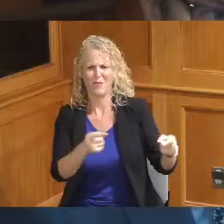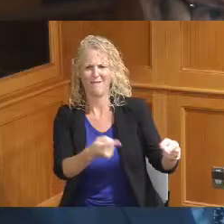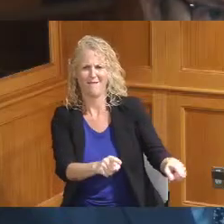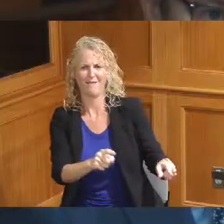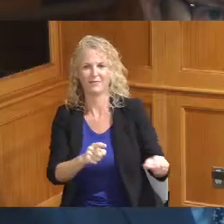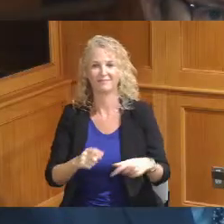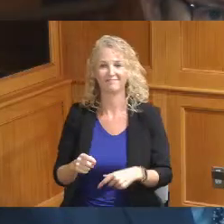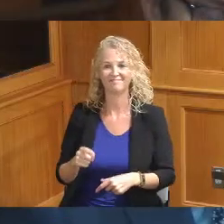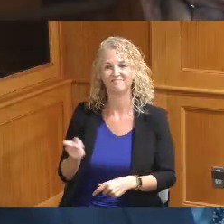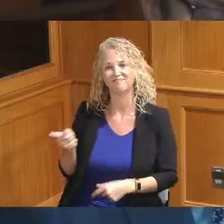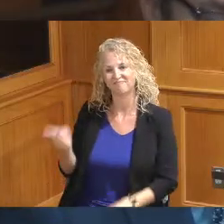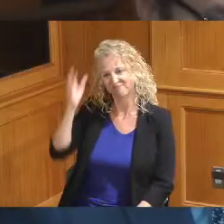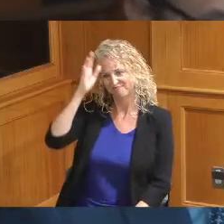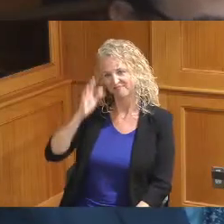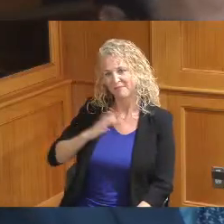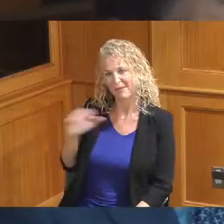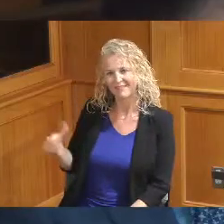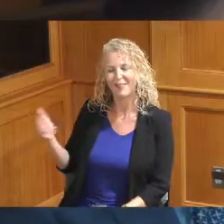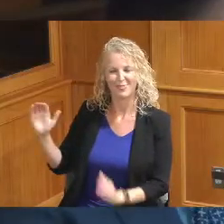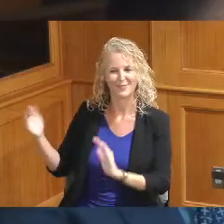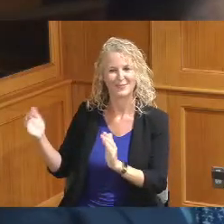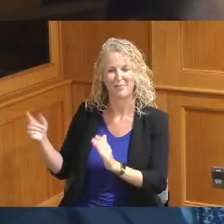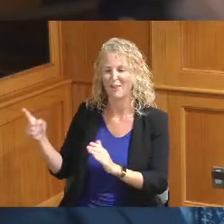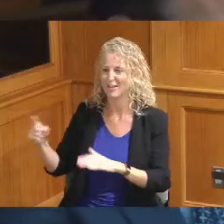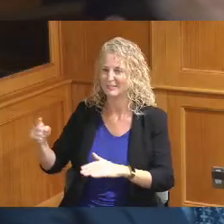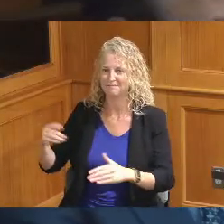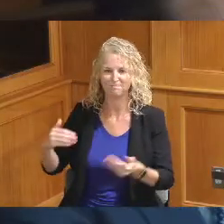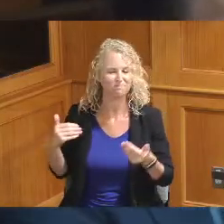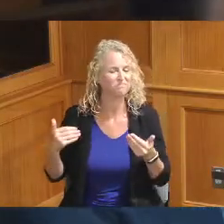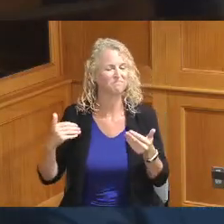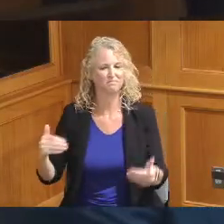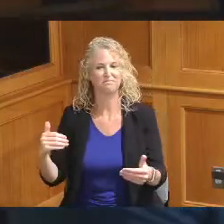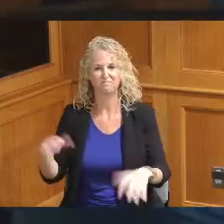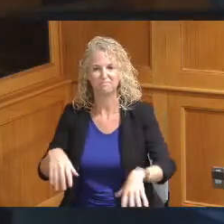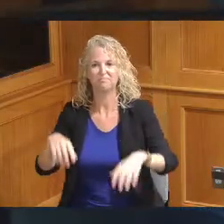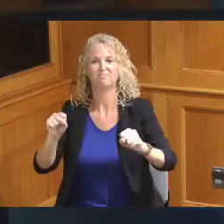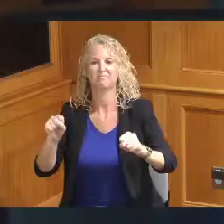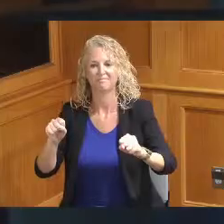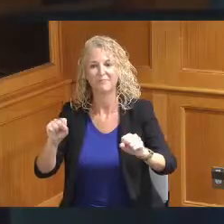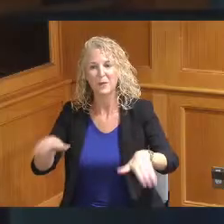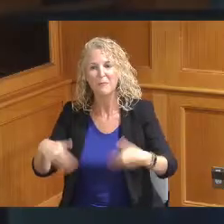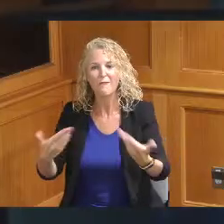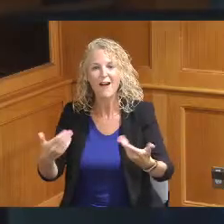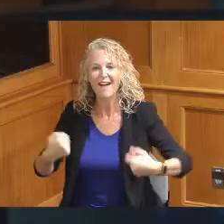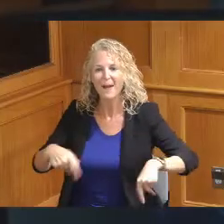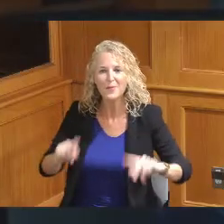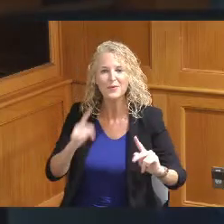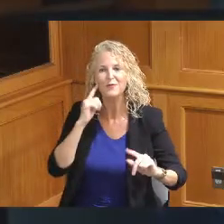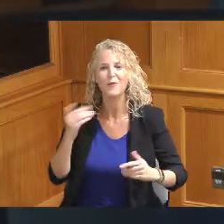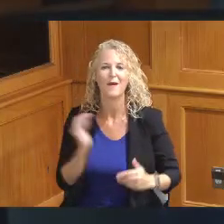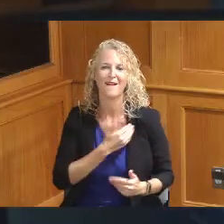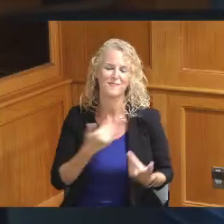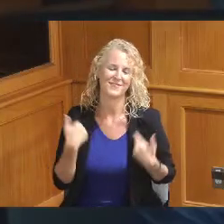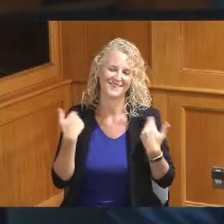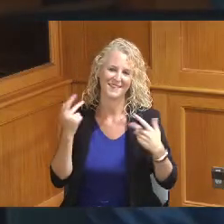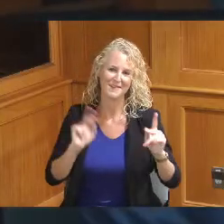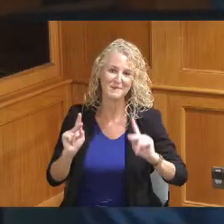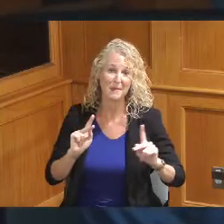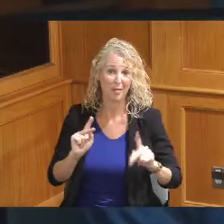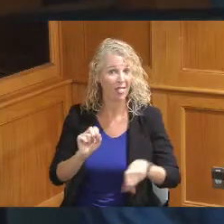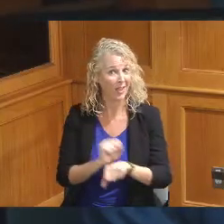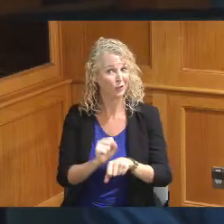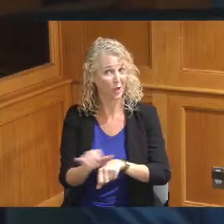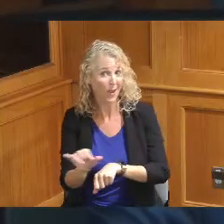people like Eddie Hawkins that is stepping up, helping to provide opportunities to our young people and jobs